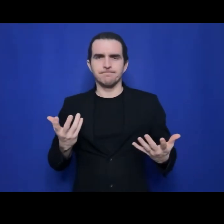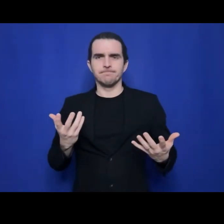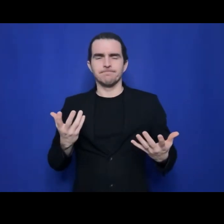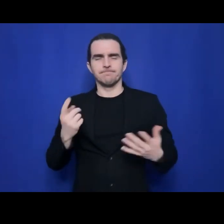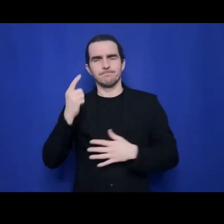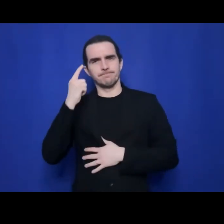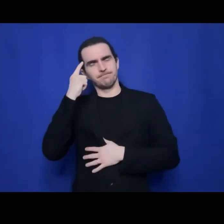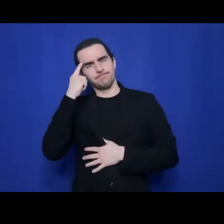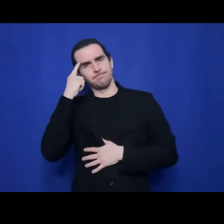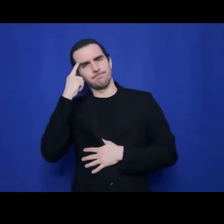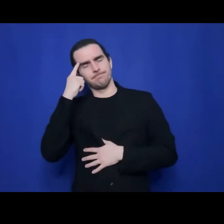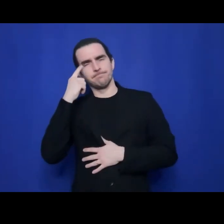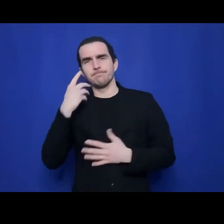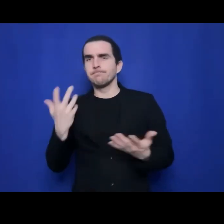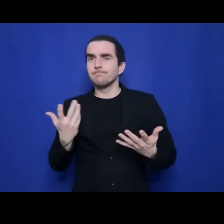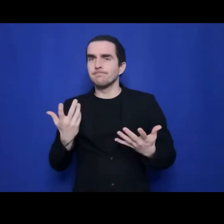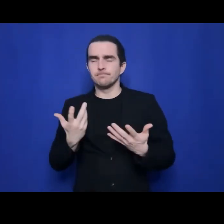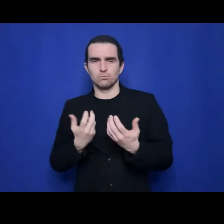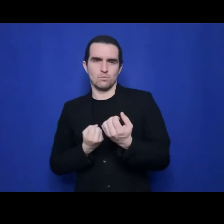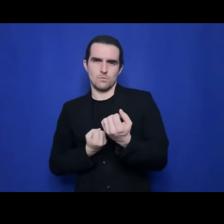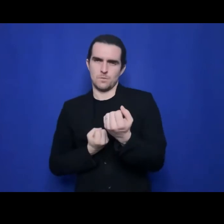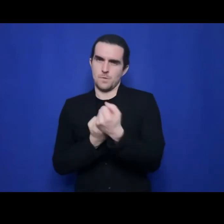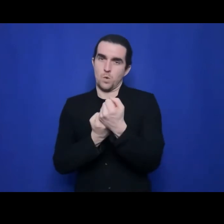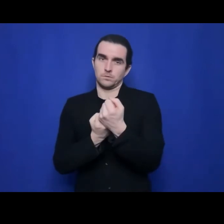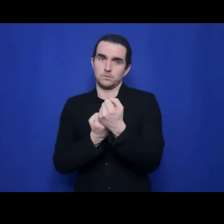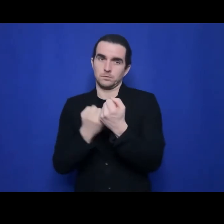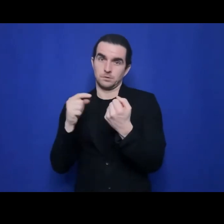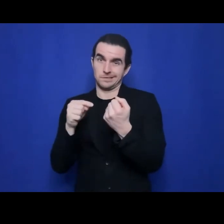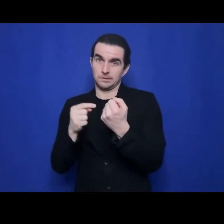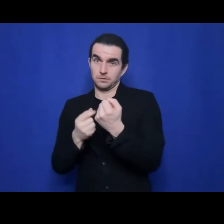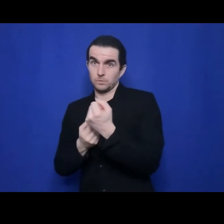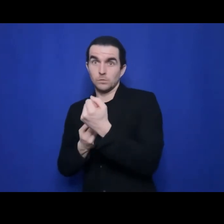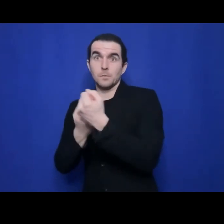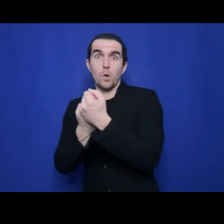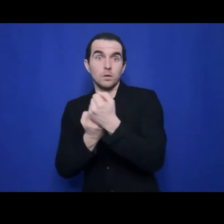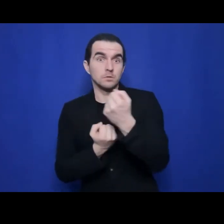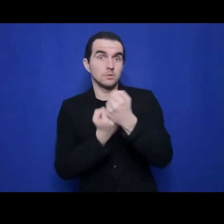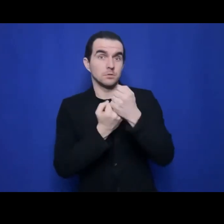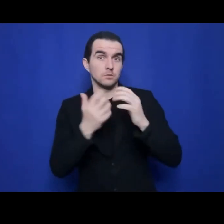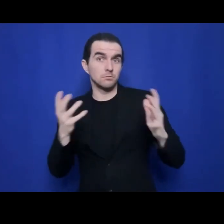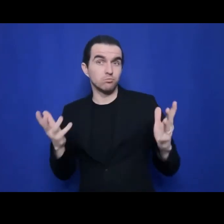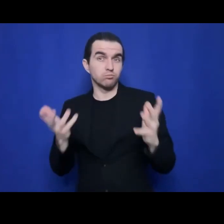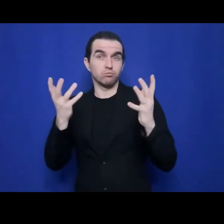work that are being doing by the different activists, and it's necessary